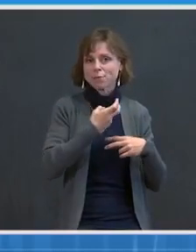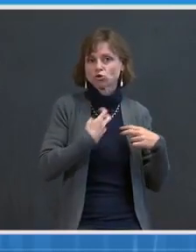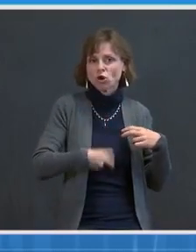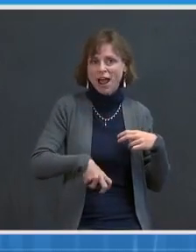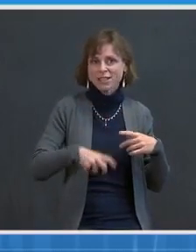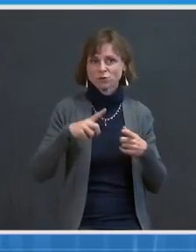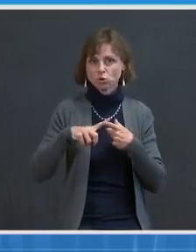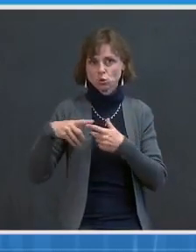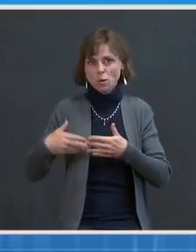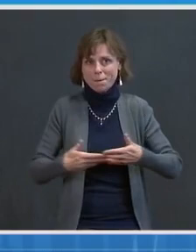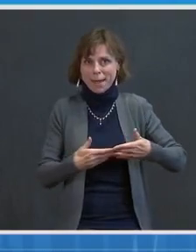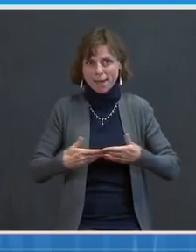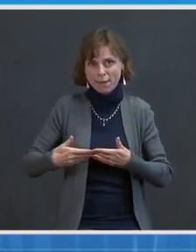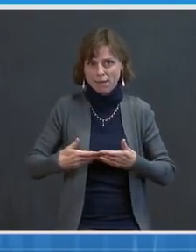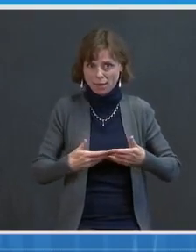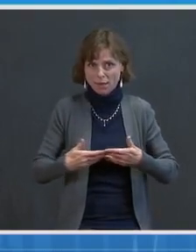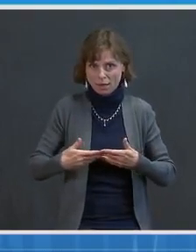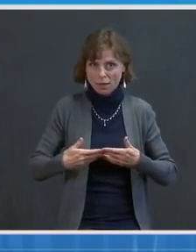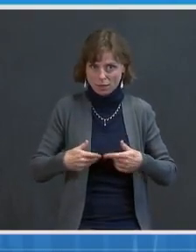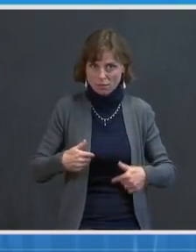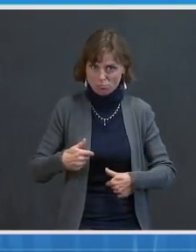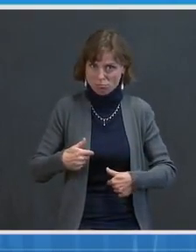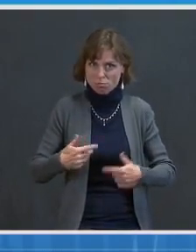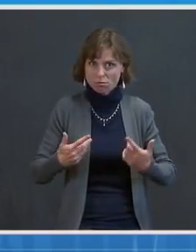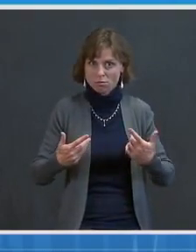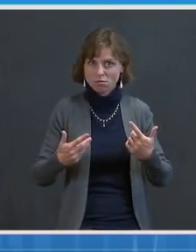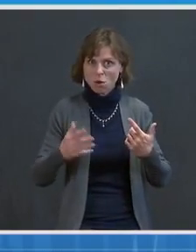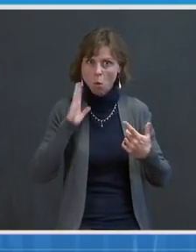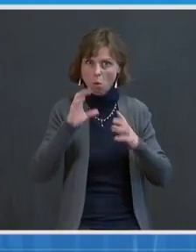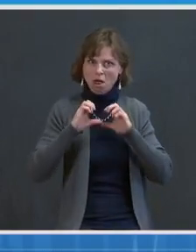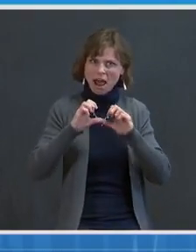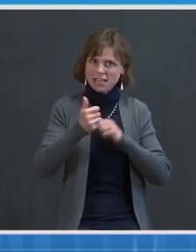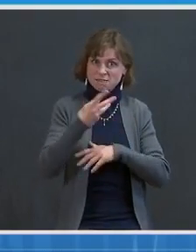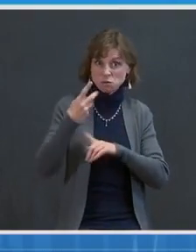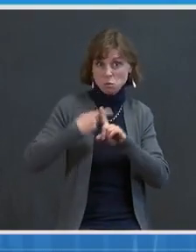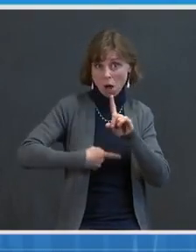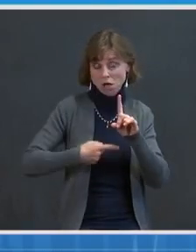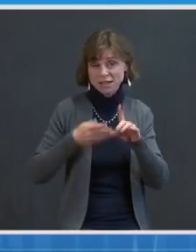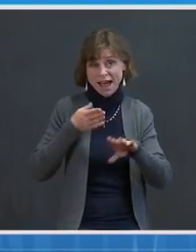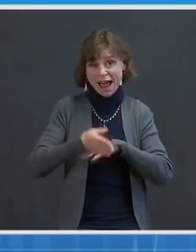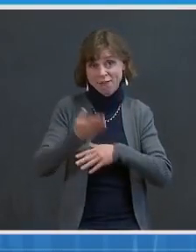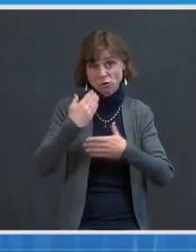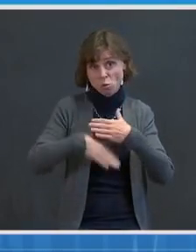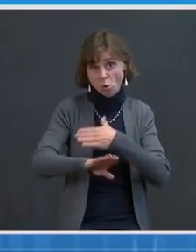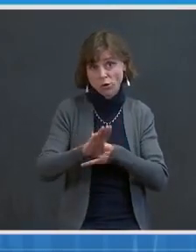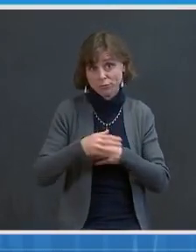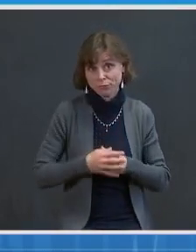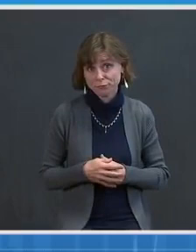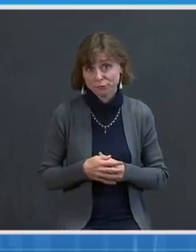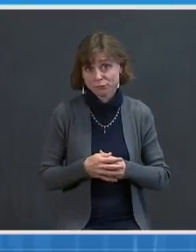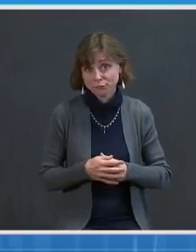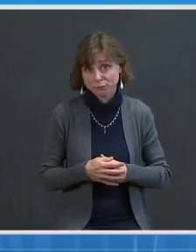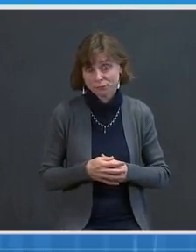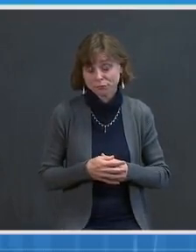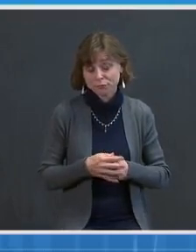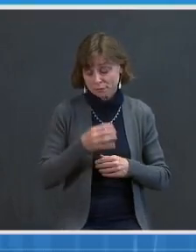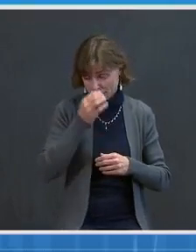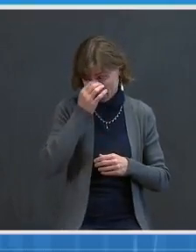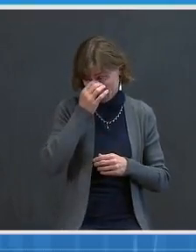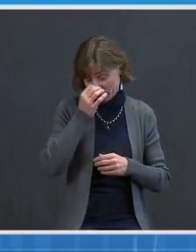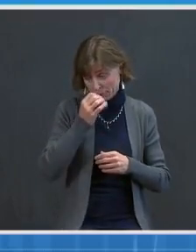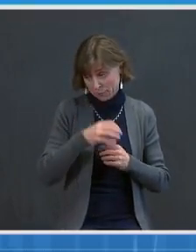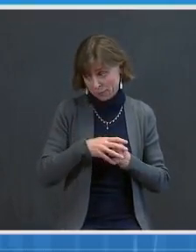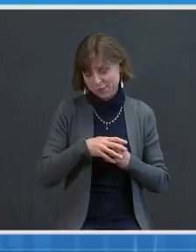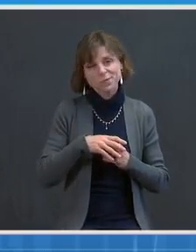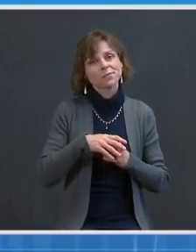to the infant, which will last for a few months following the birth of the infant. With regard to your question about